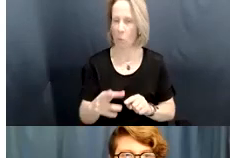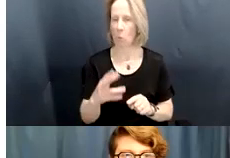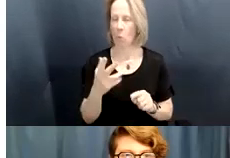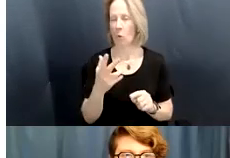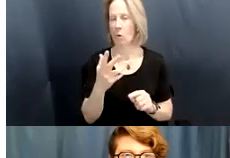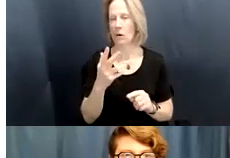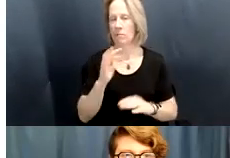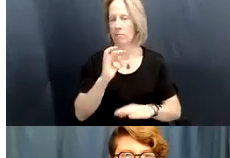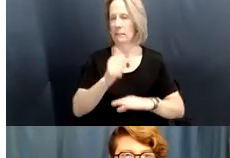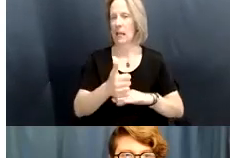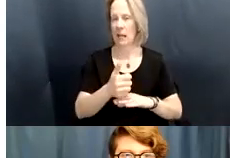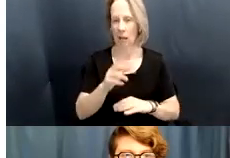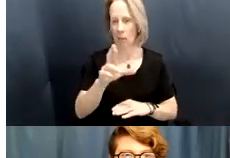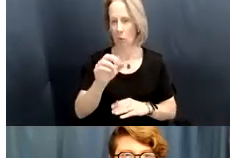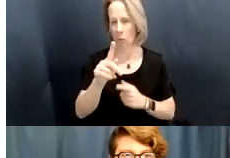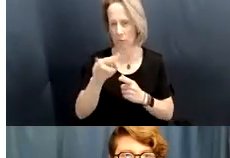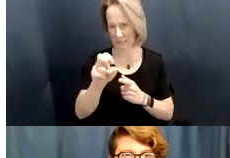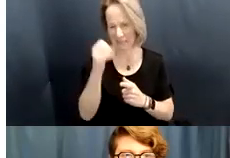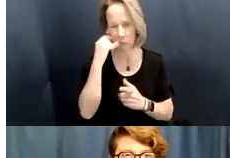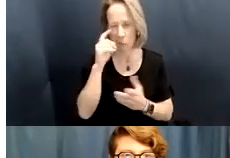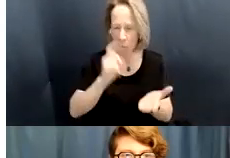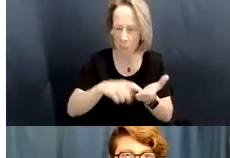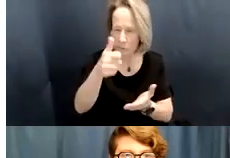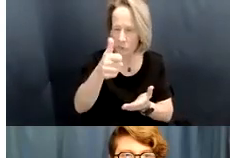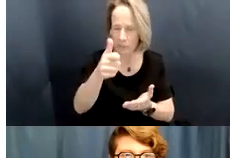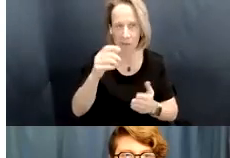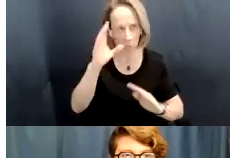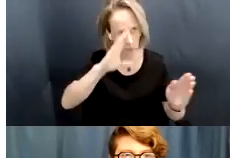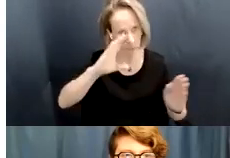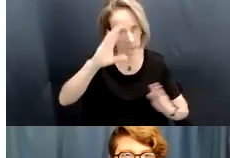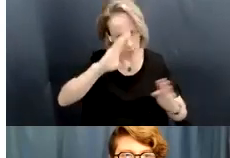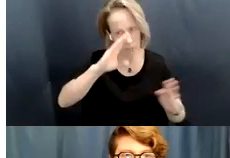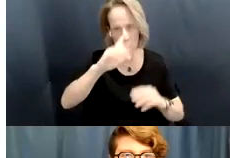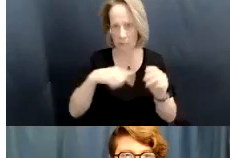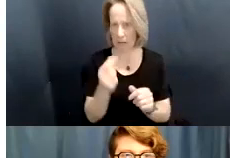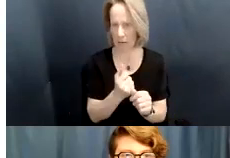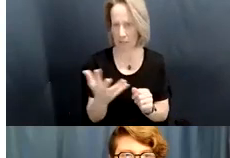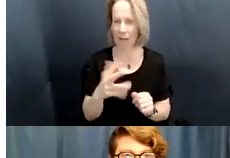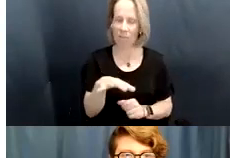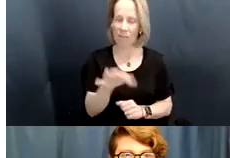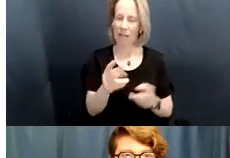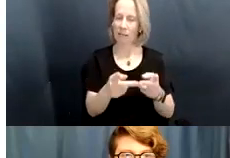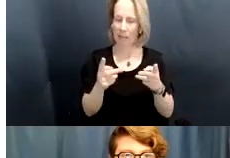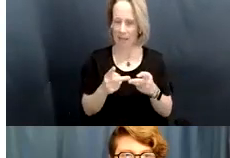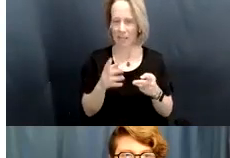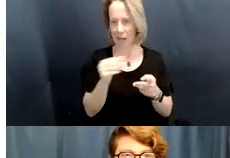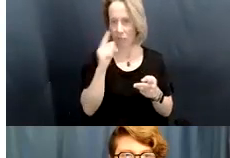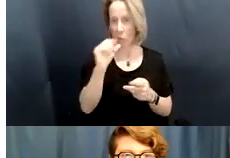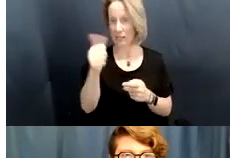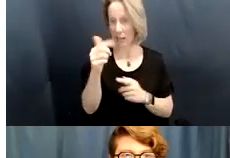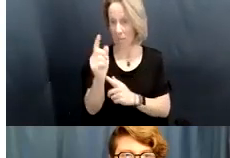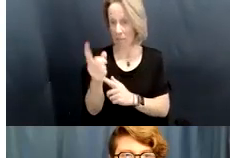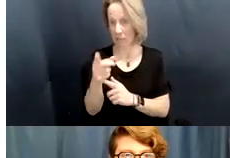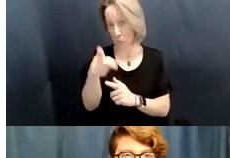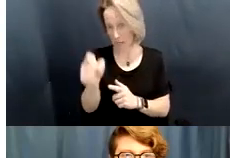are constantly worrying about things, find a space and for 10 minutes, make that your 10 minutes of worry or